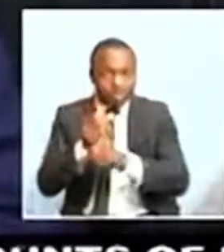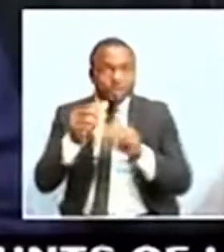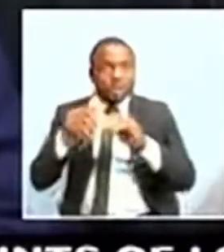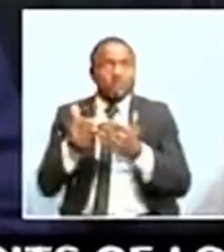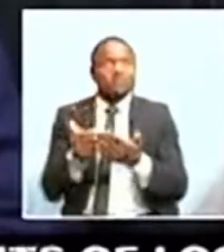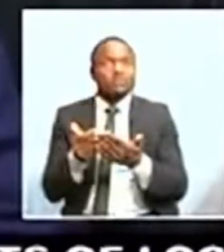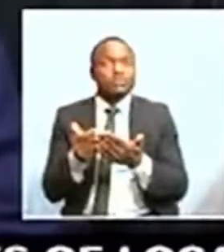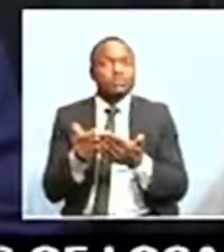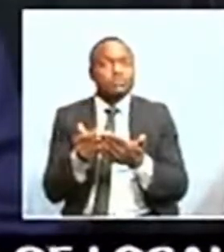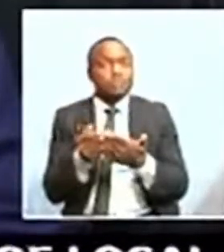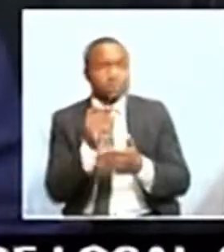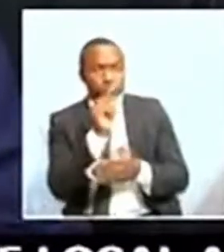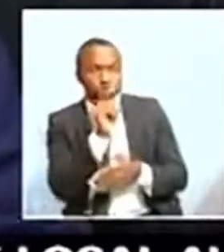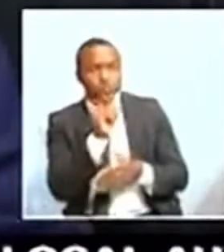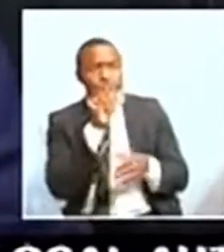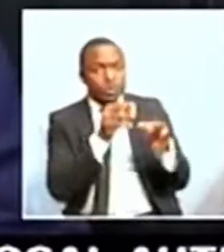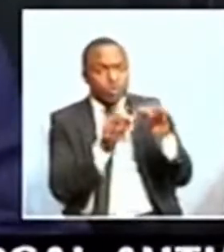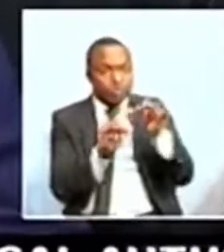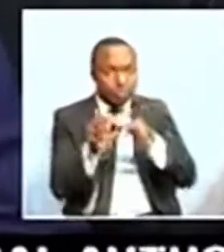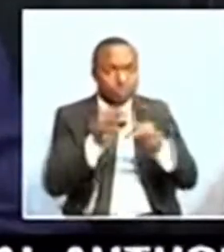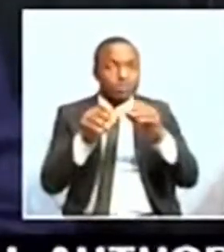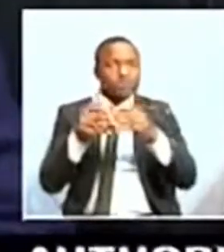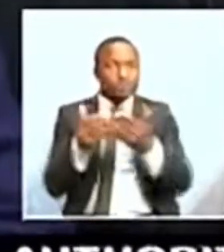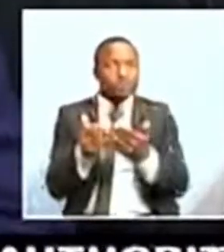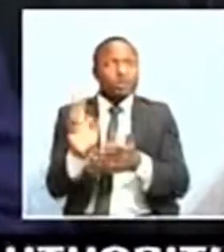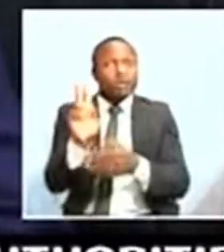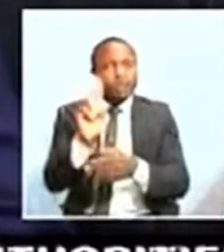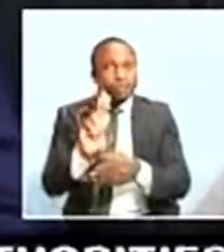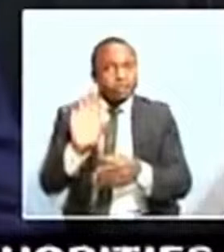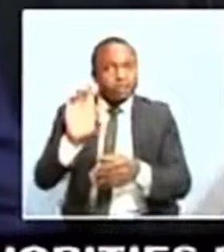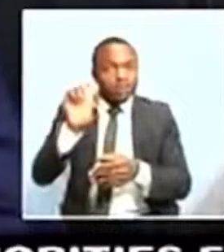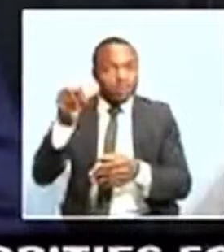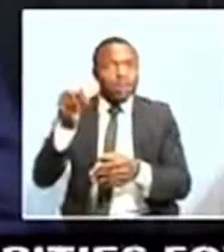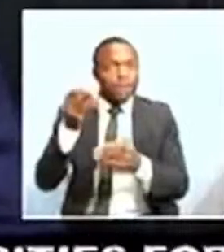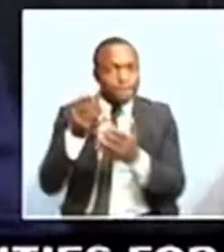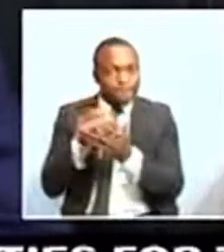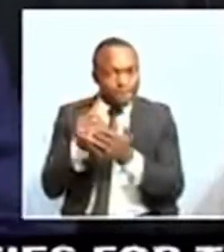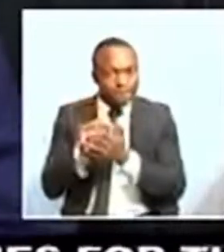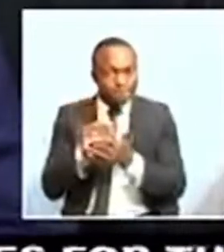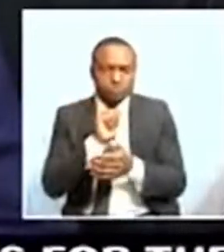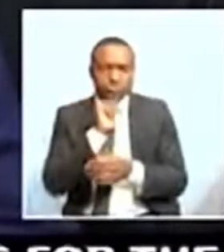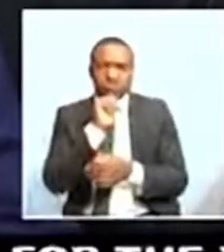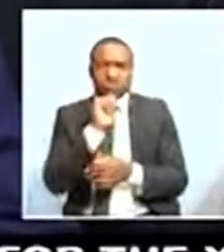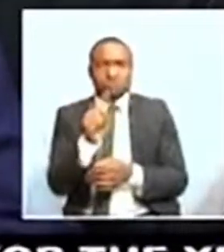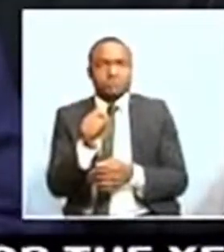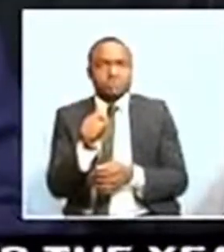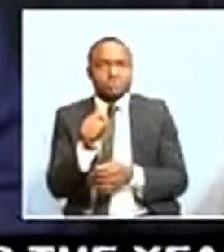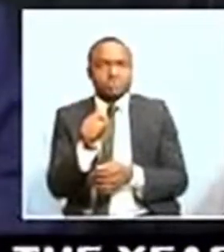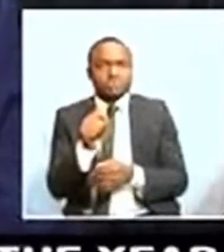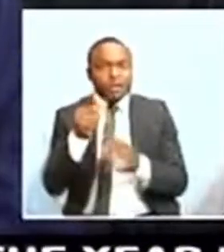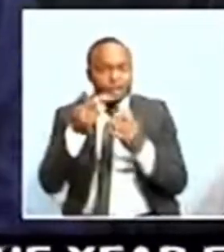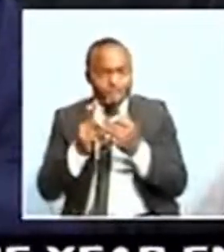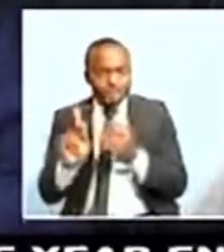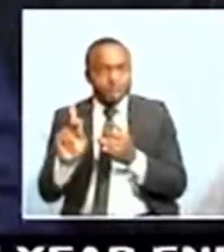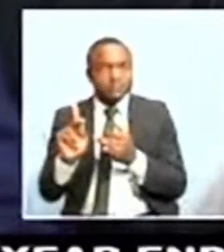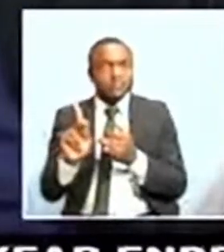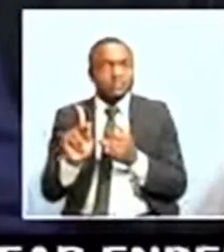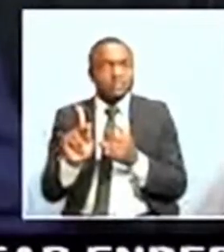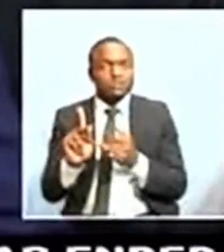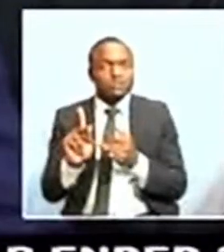how did you explain using CDF monies which are not part of